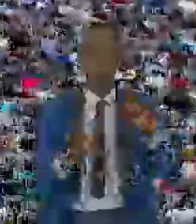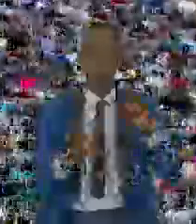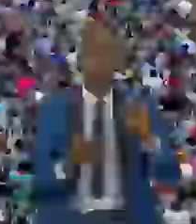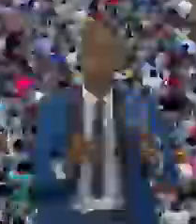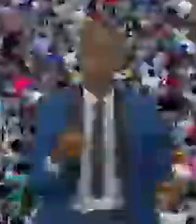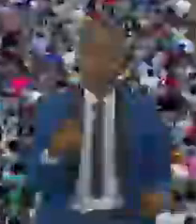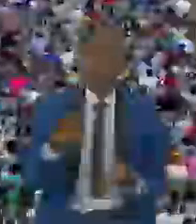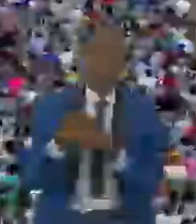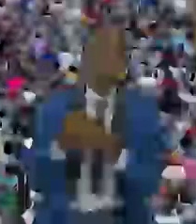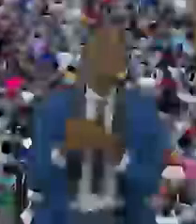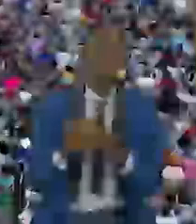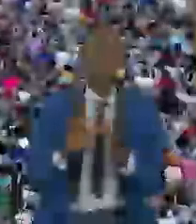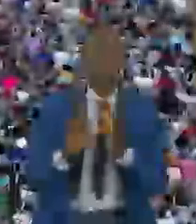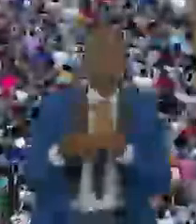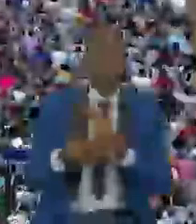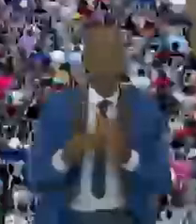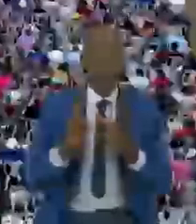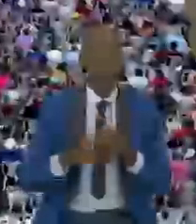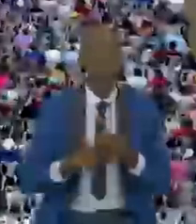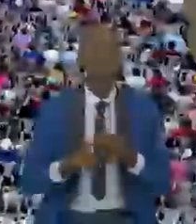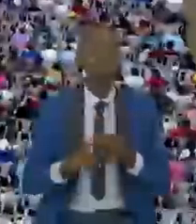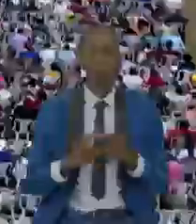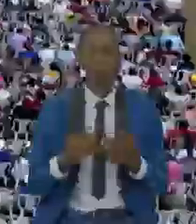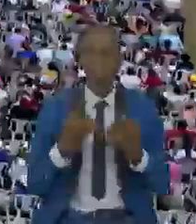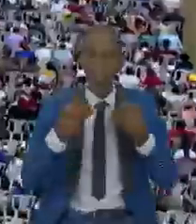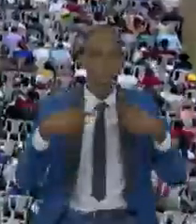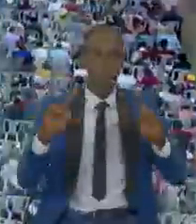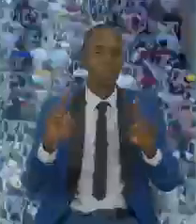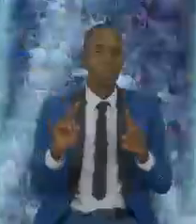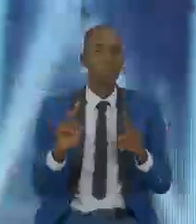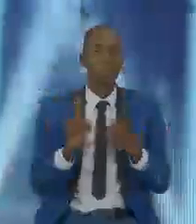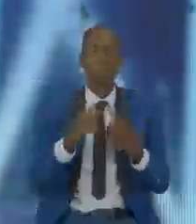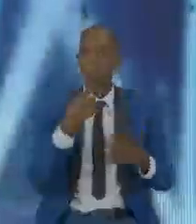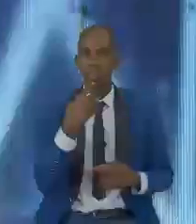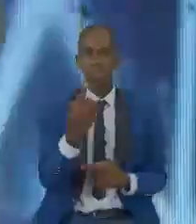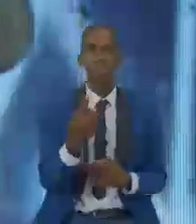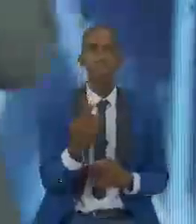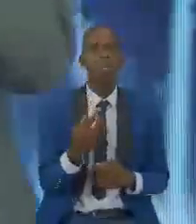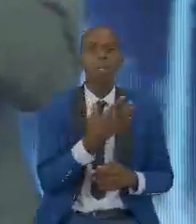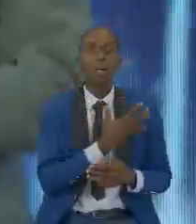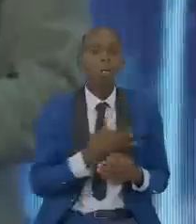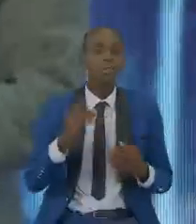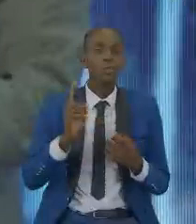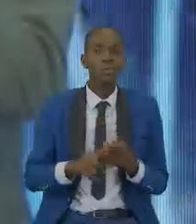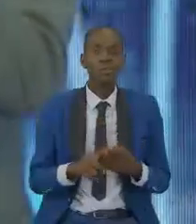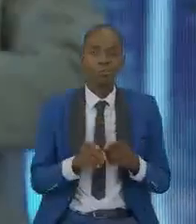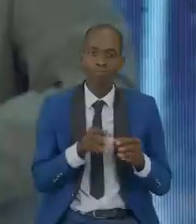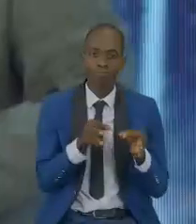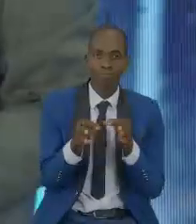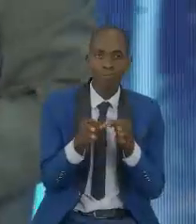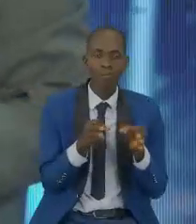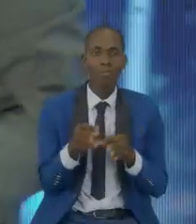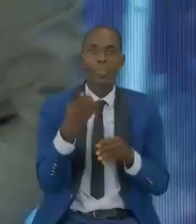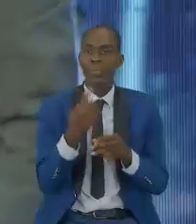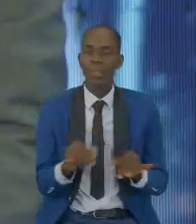on to project, to proclaim, to declare, and to emphasize the